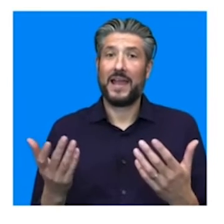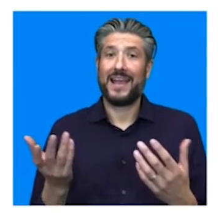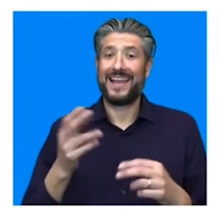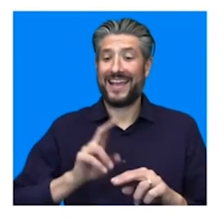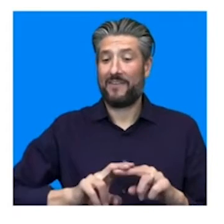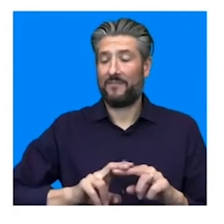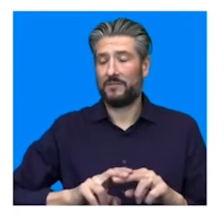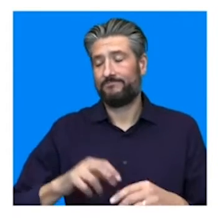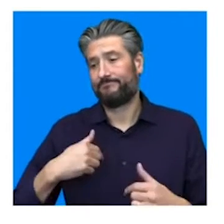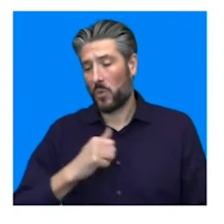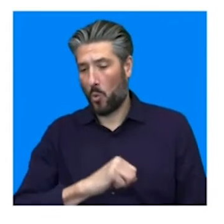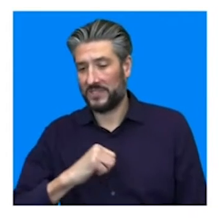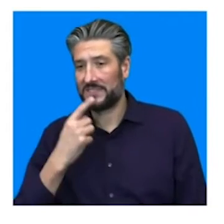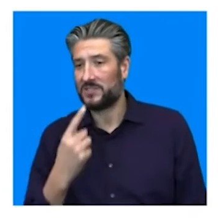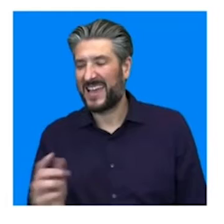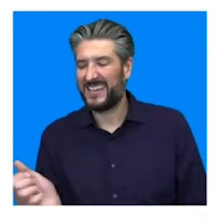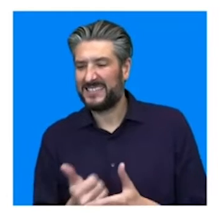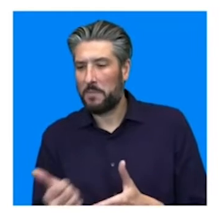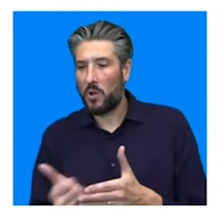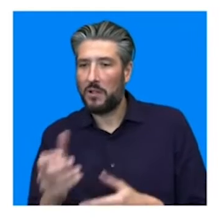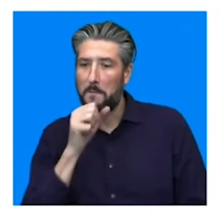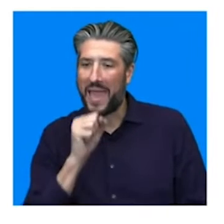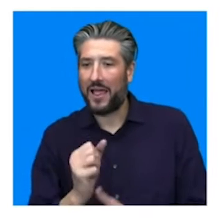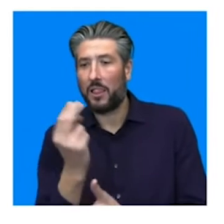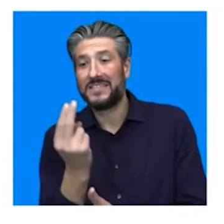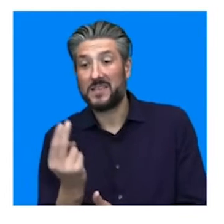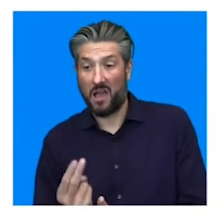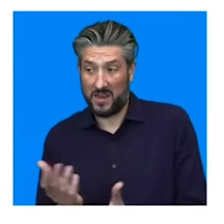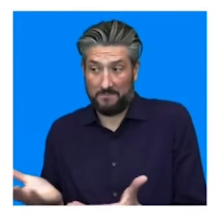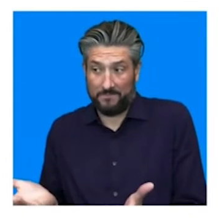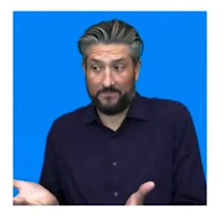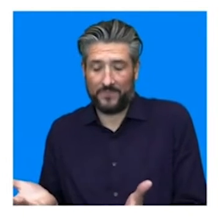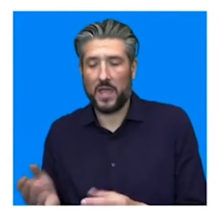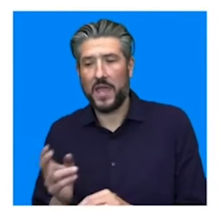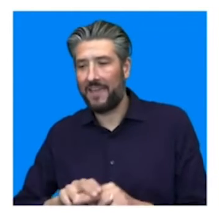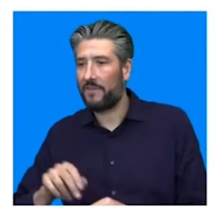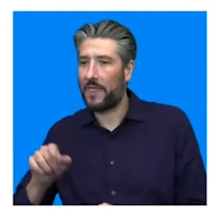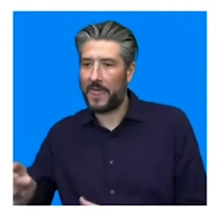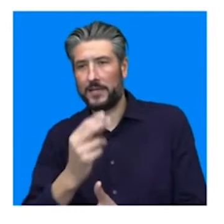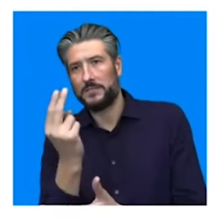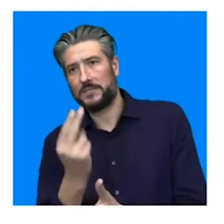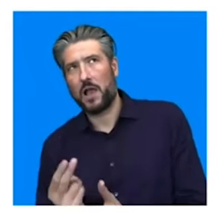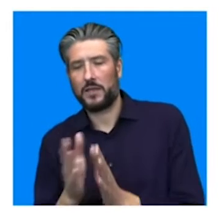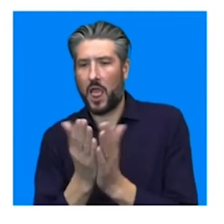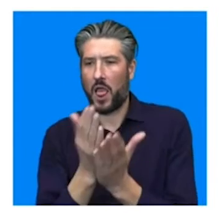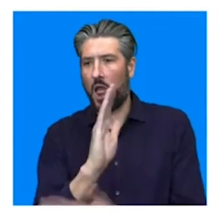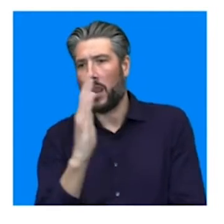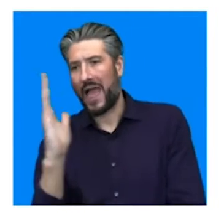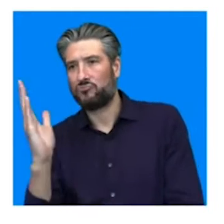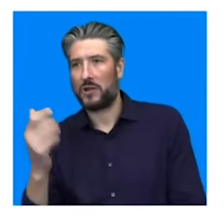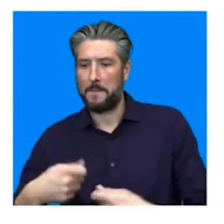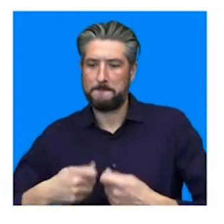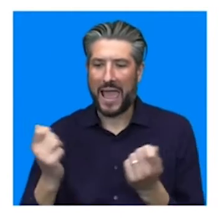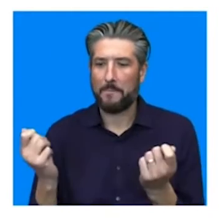honest, typically young, typically male designer who might have a sort of this graphic design task of this library map that I've sort of hypothetically